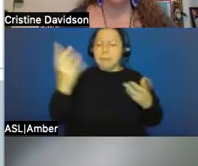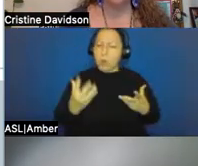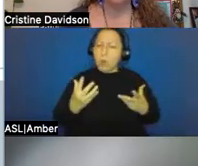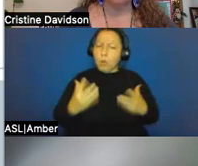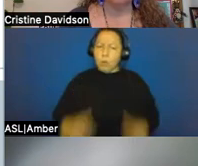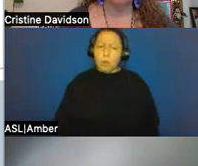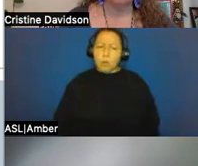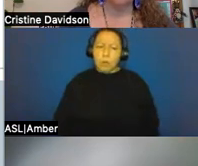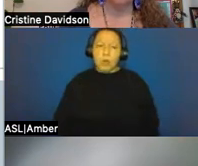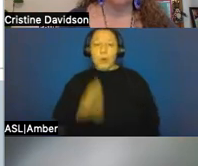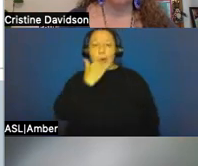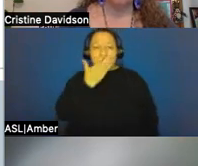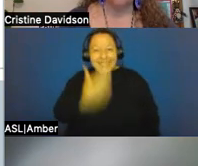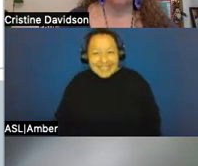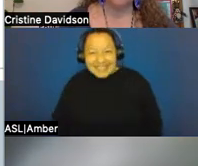Oops.